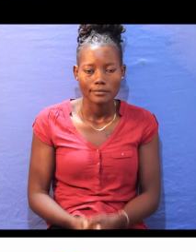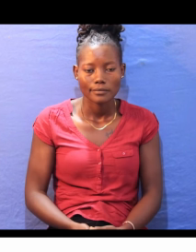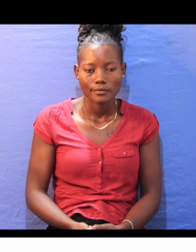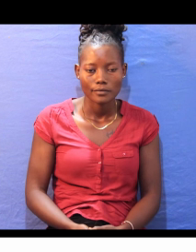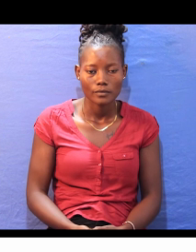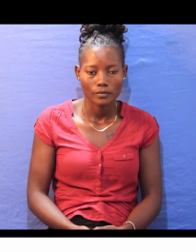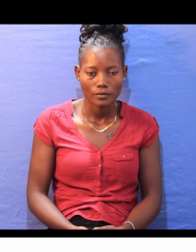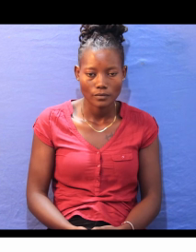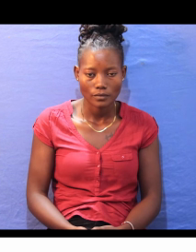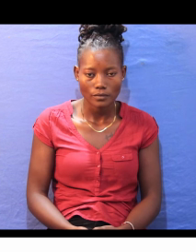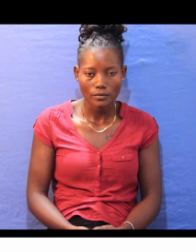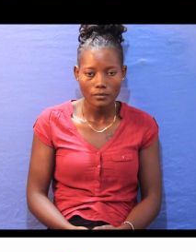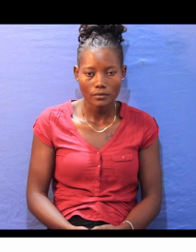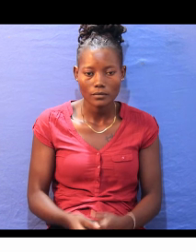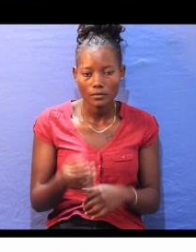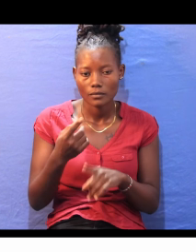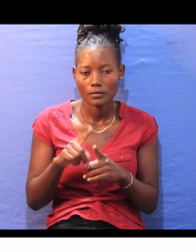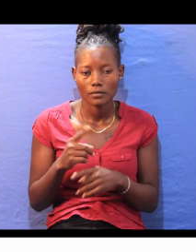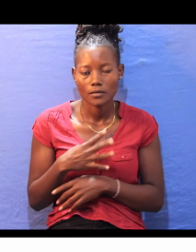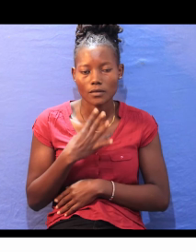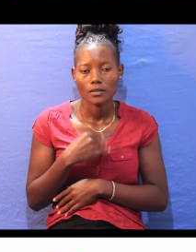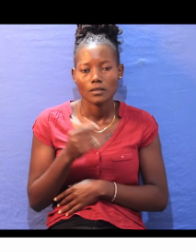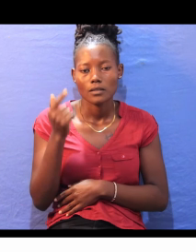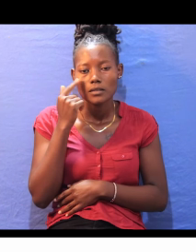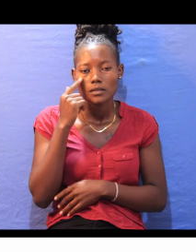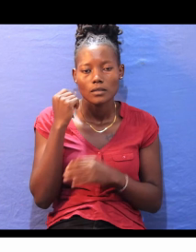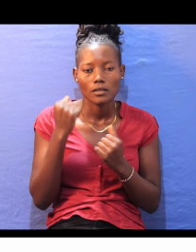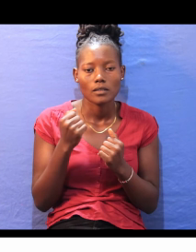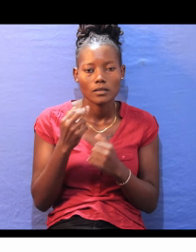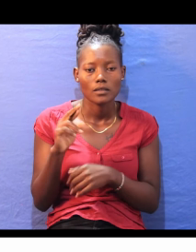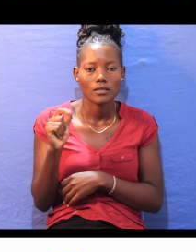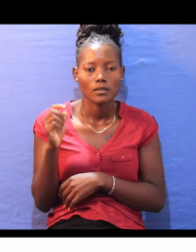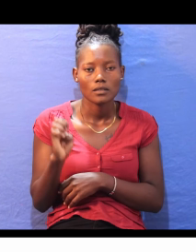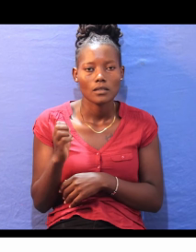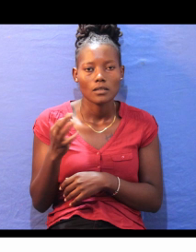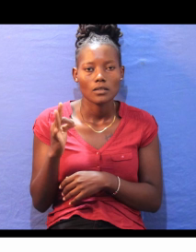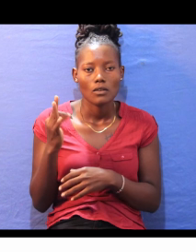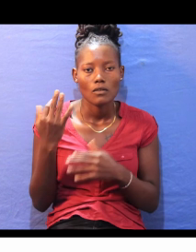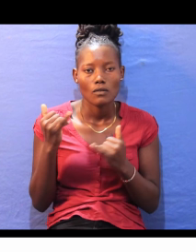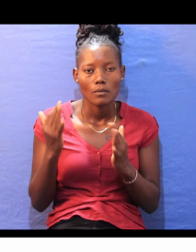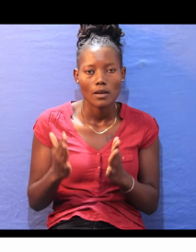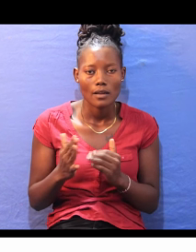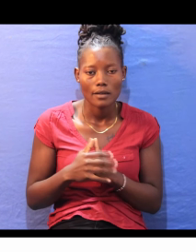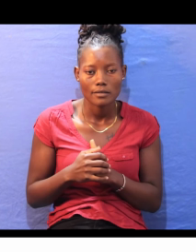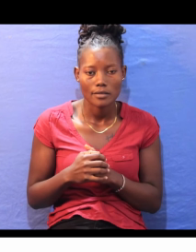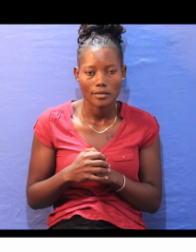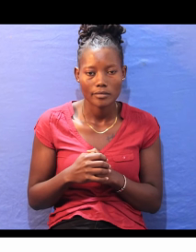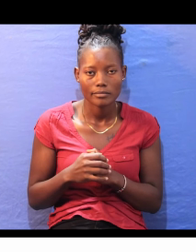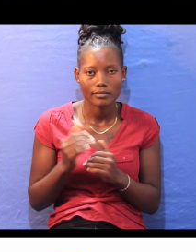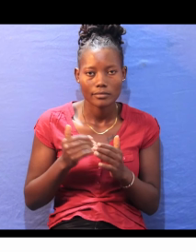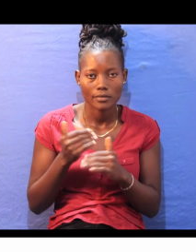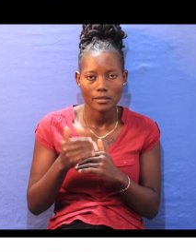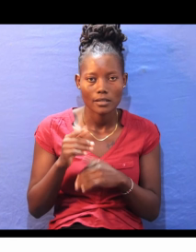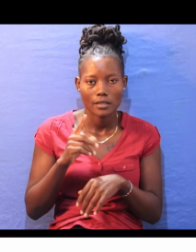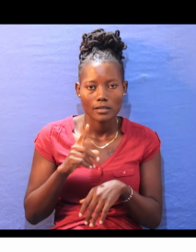But I like to look at the ratios, the strength ratios of the athlete. I like to make sure they're what we need. The next thing I'm